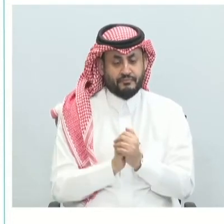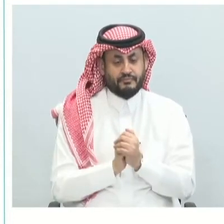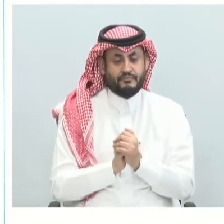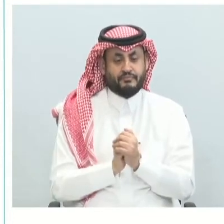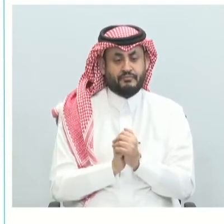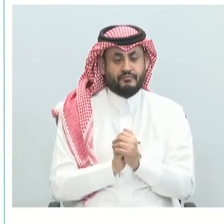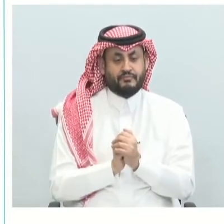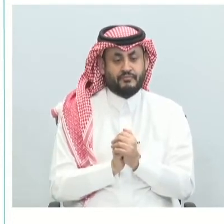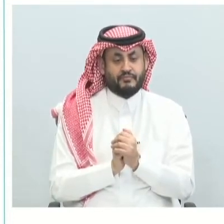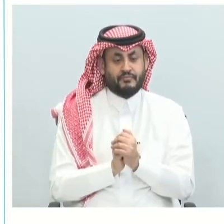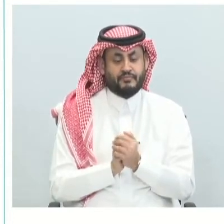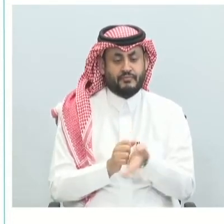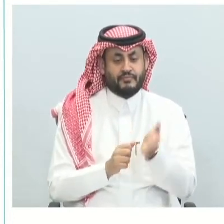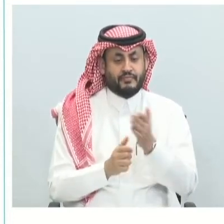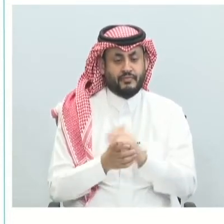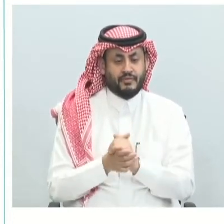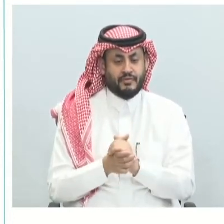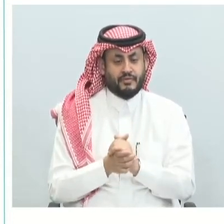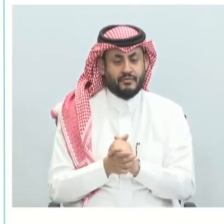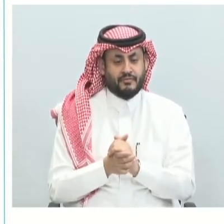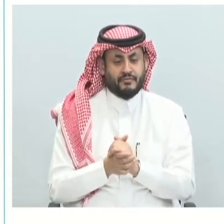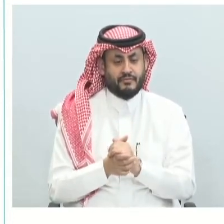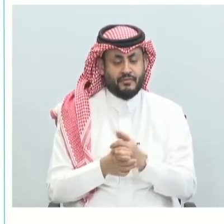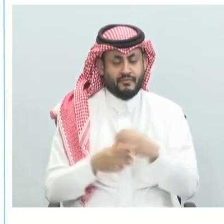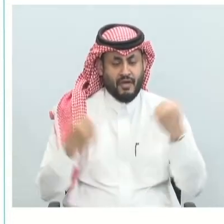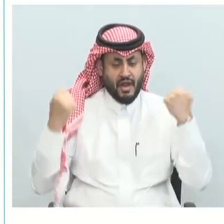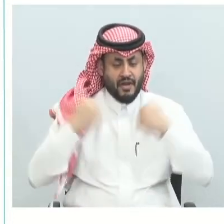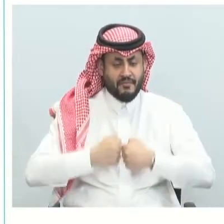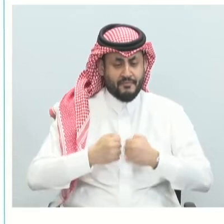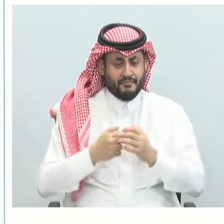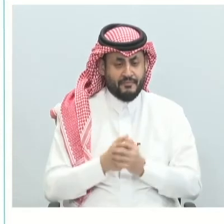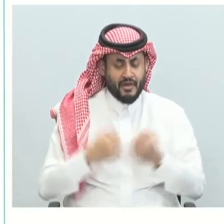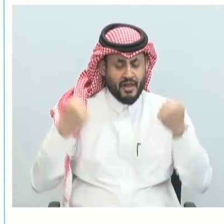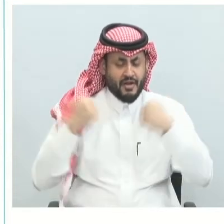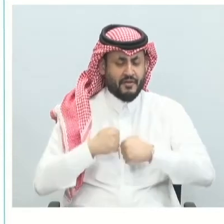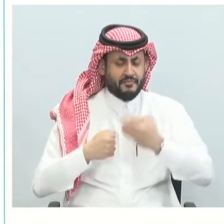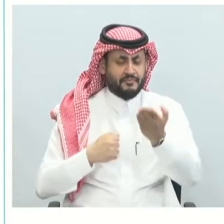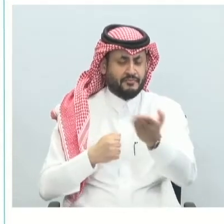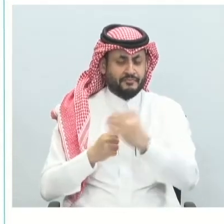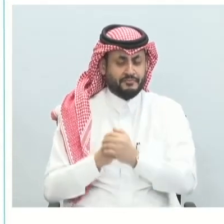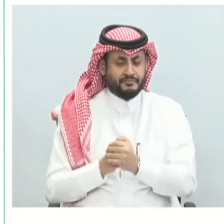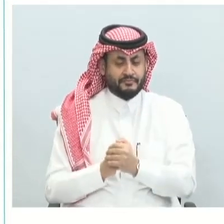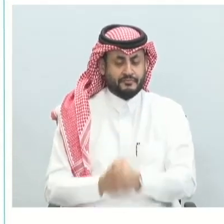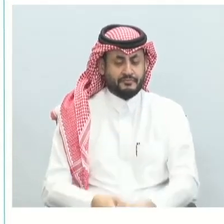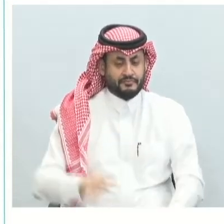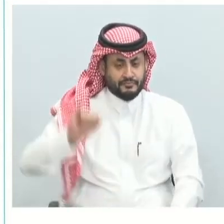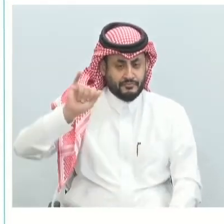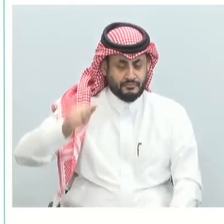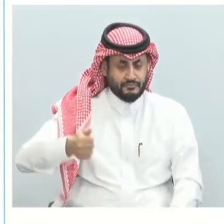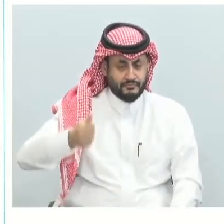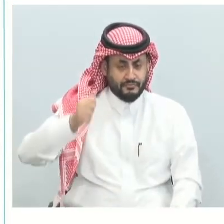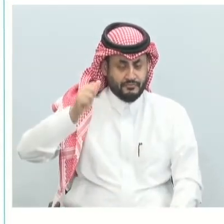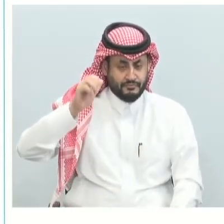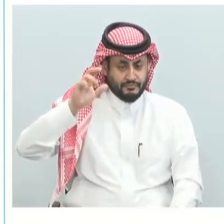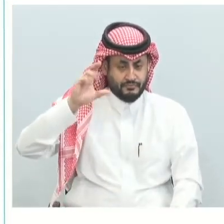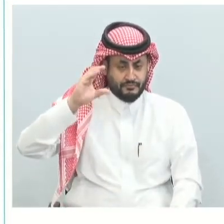T-shirt. Excellent. What after that? We have this black. What is it? Yes. Excellent. This is a jacket. So